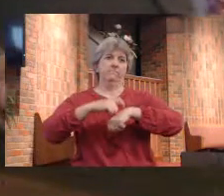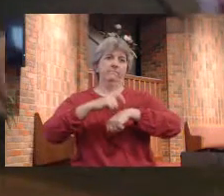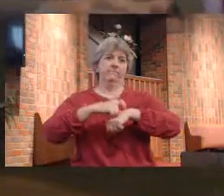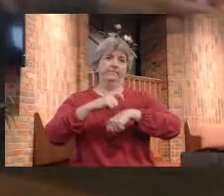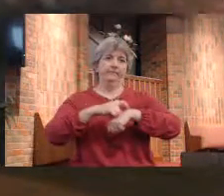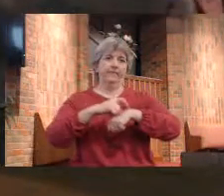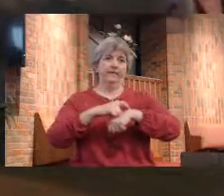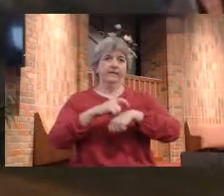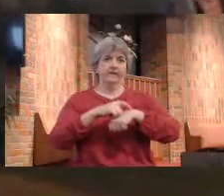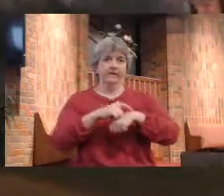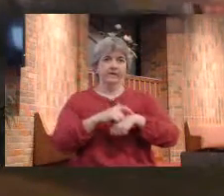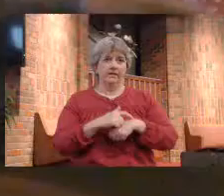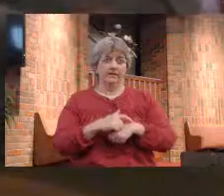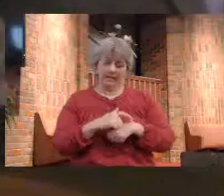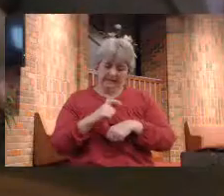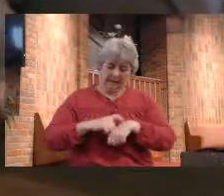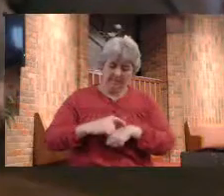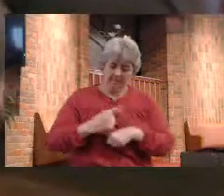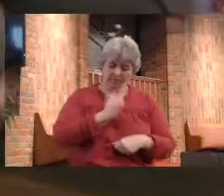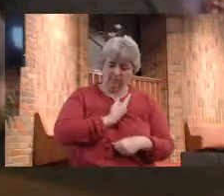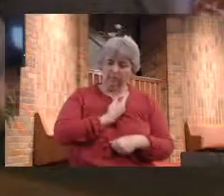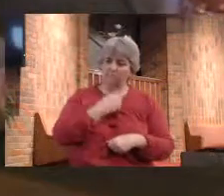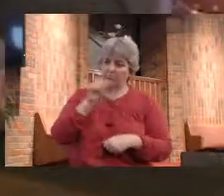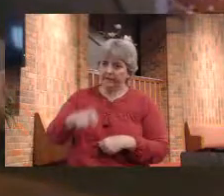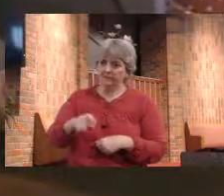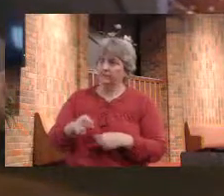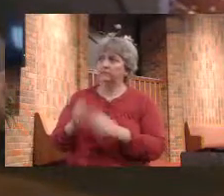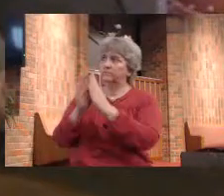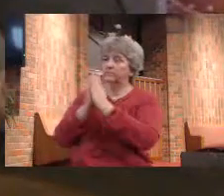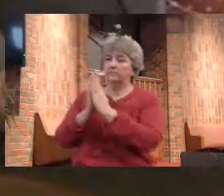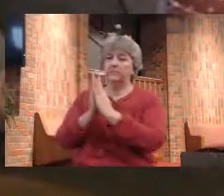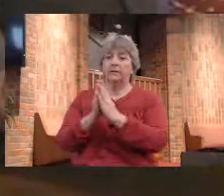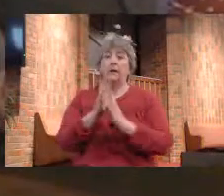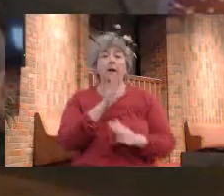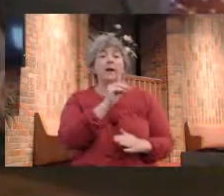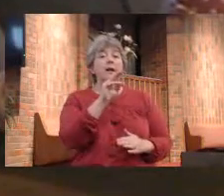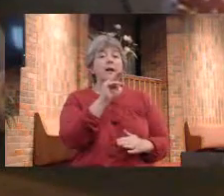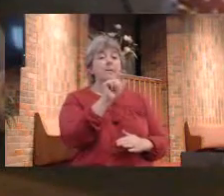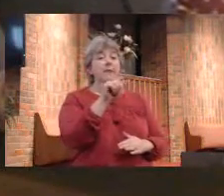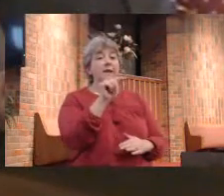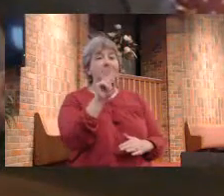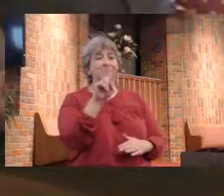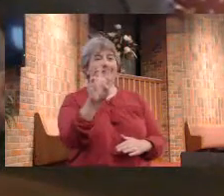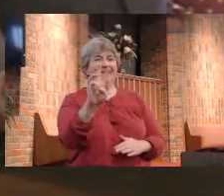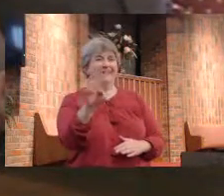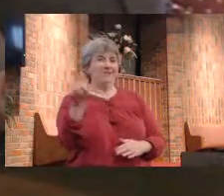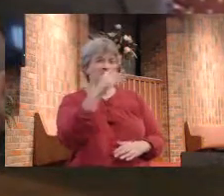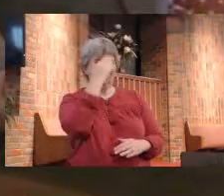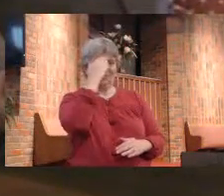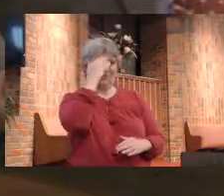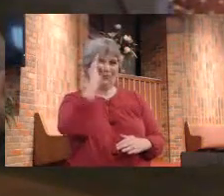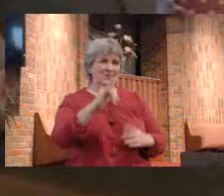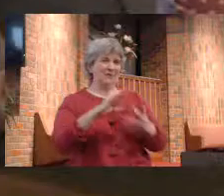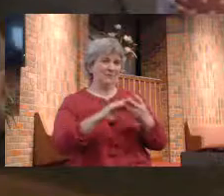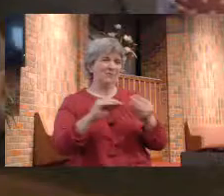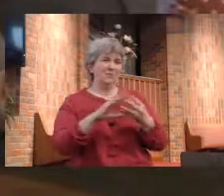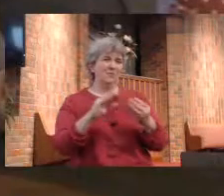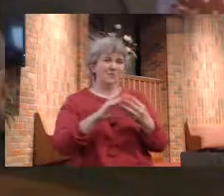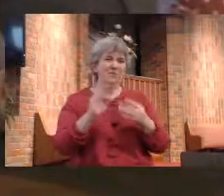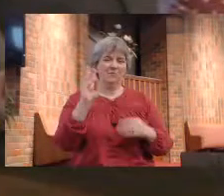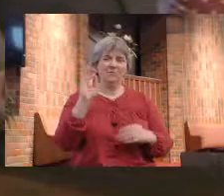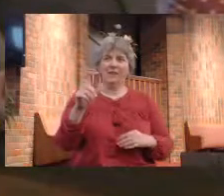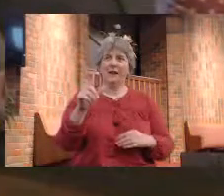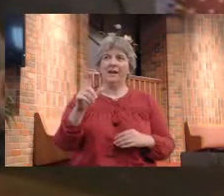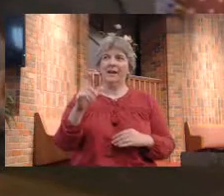He's finding that time by himself. Then we can find him in Matthew chapter 26. And of course, you're very familiar with that story. The